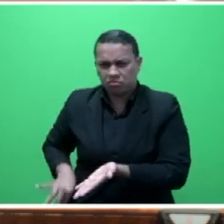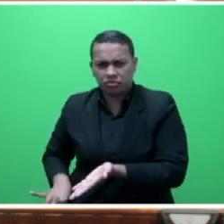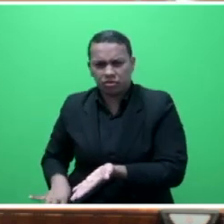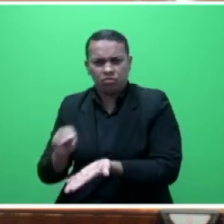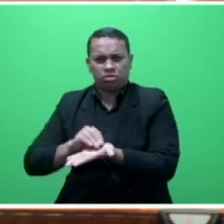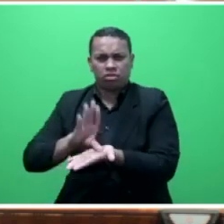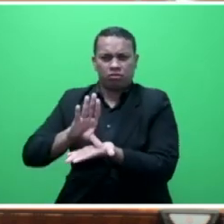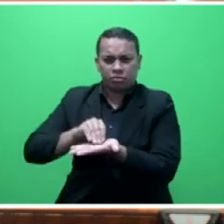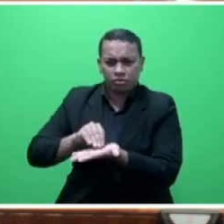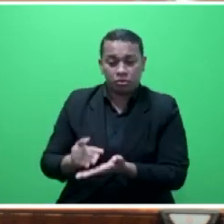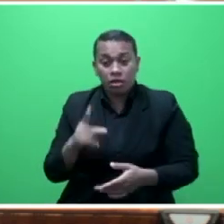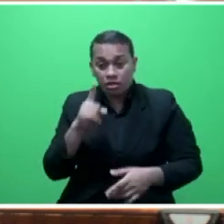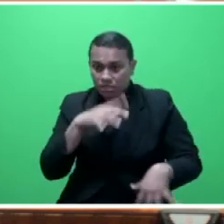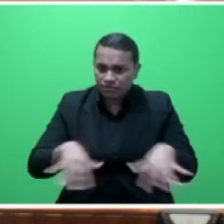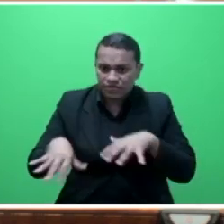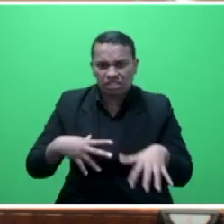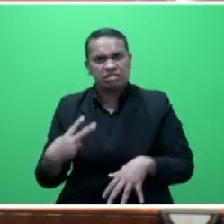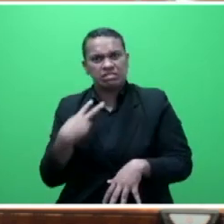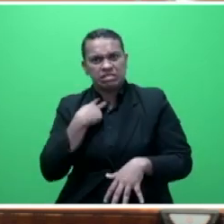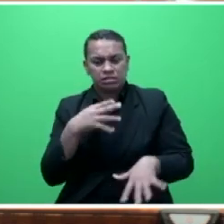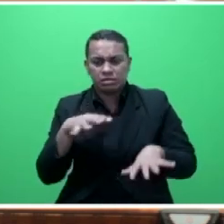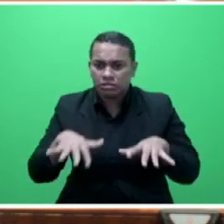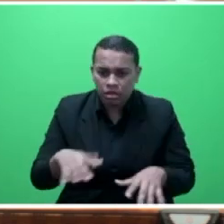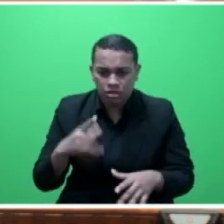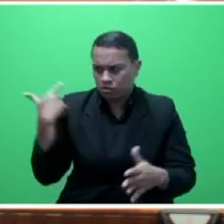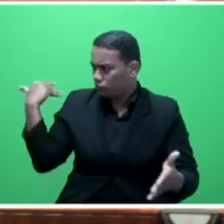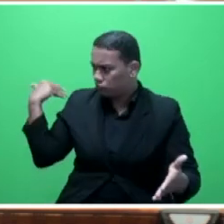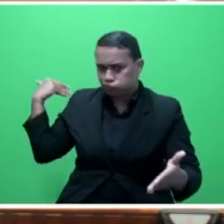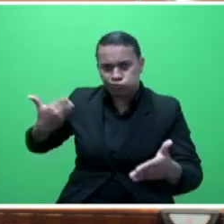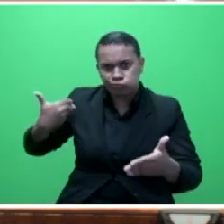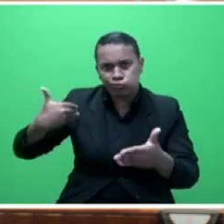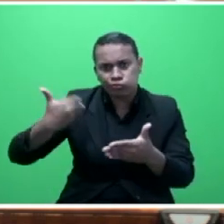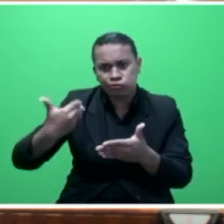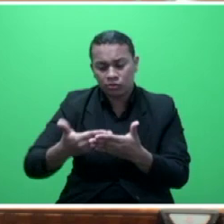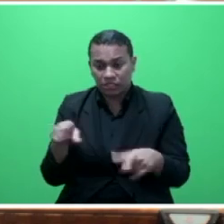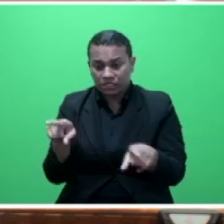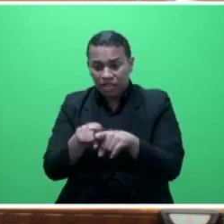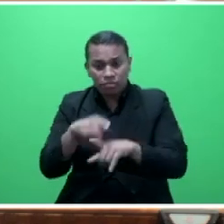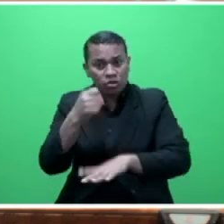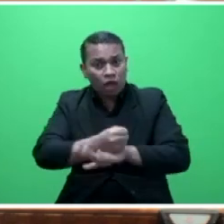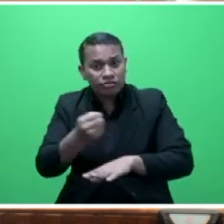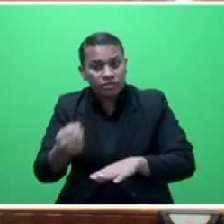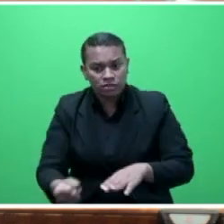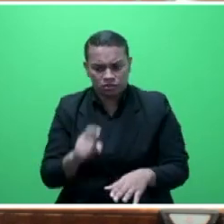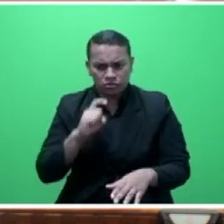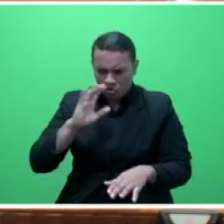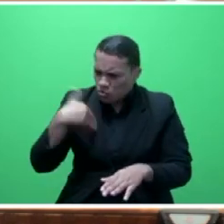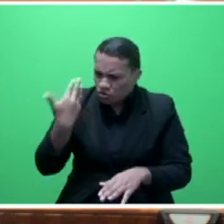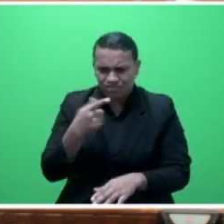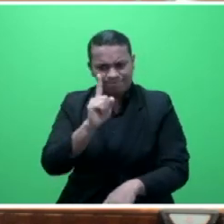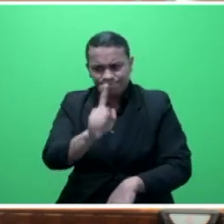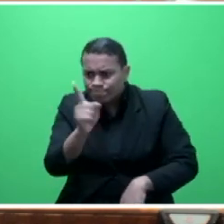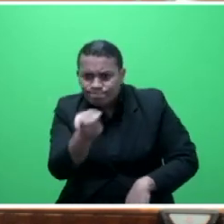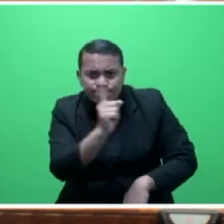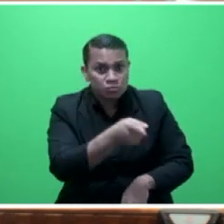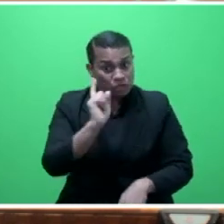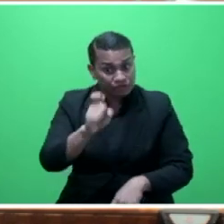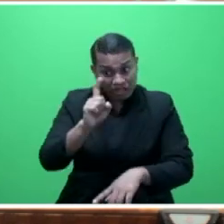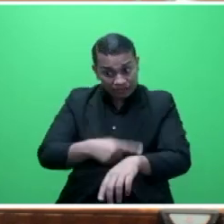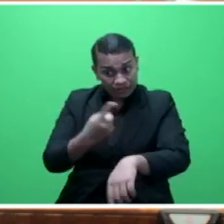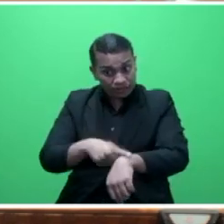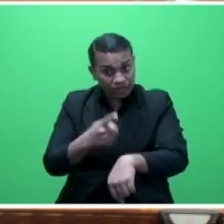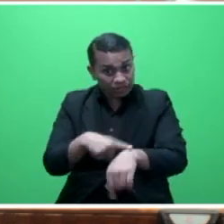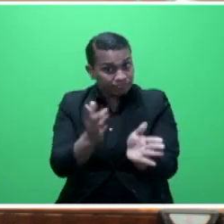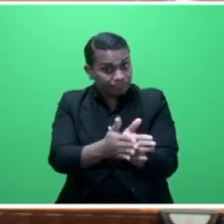around activity. Over the years, we've sent a strong message with high payment penalties for late tax payments. And as a